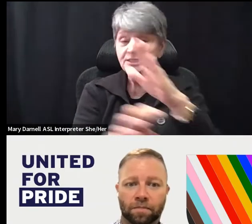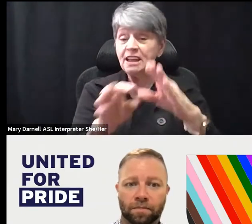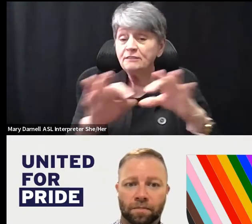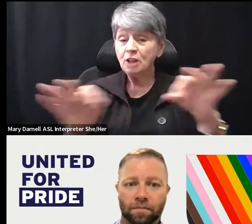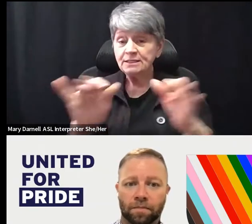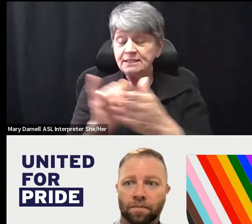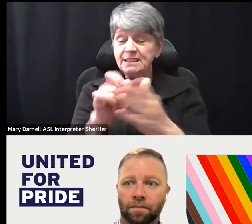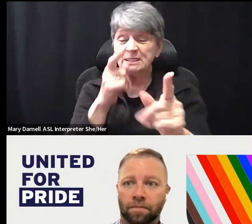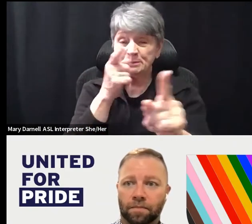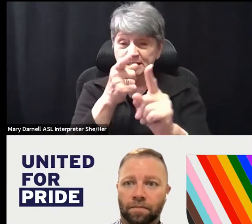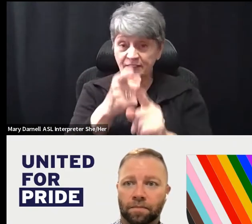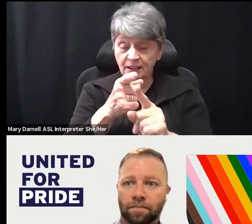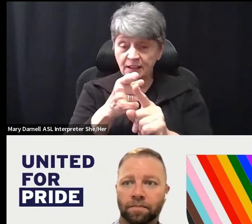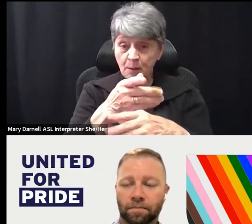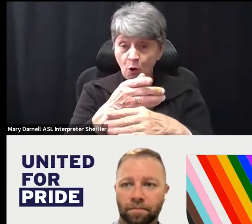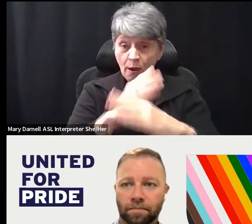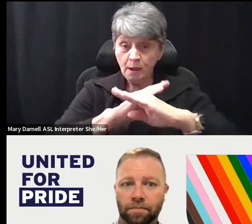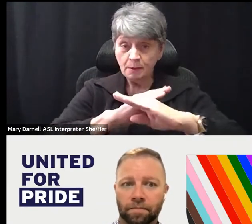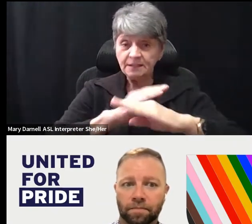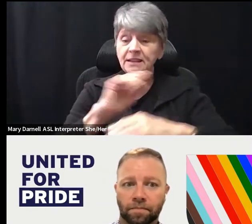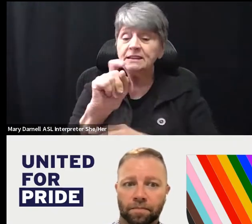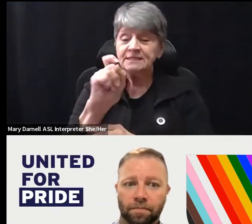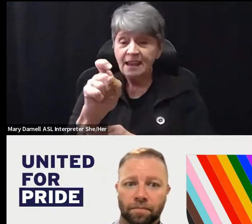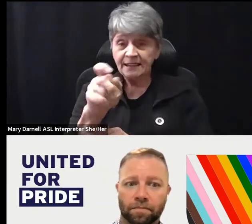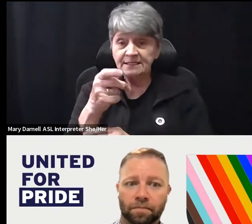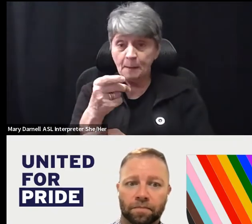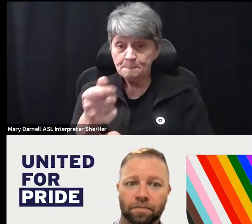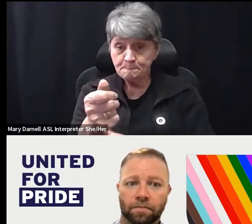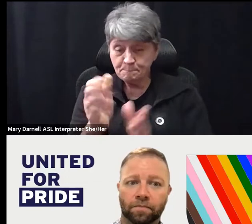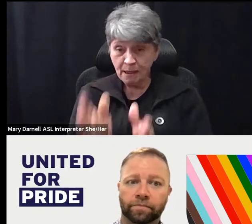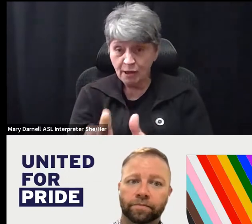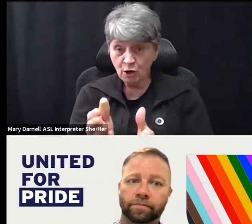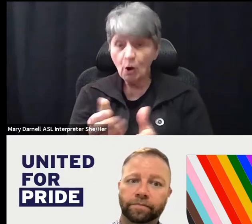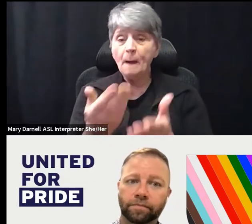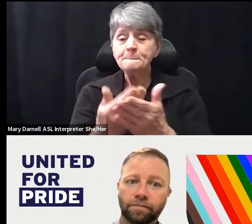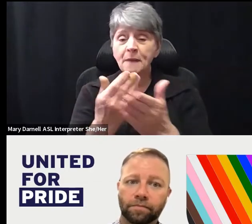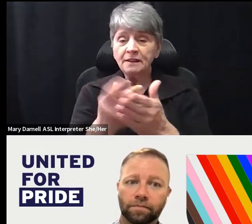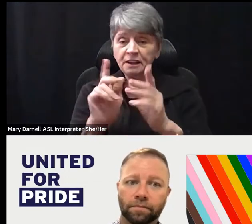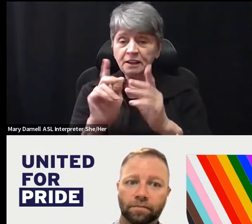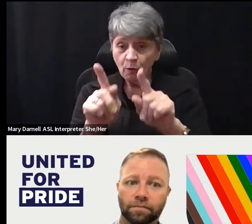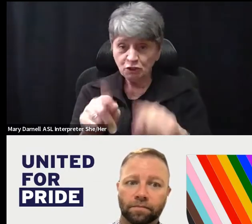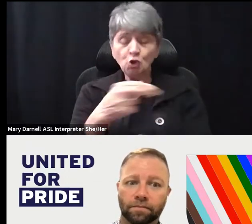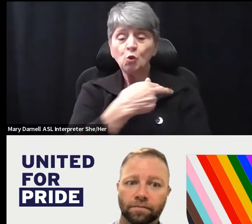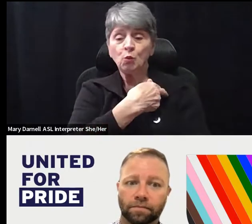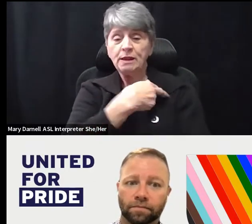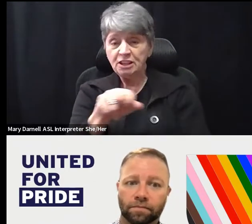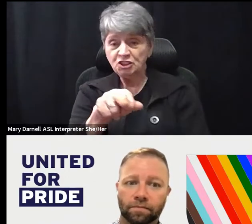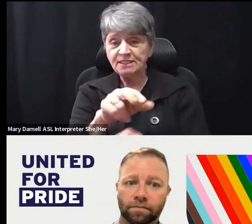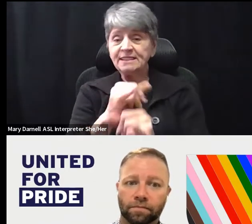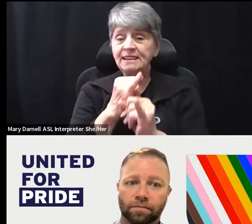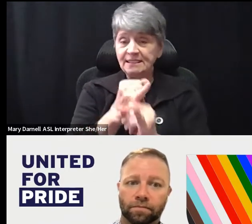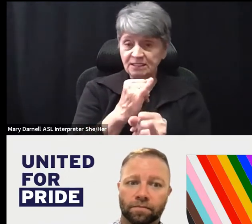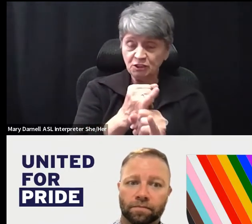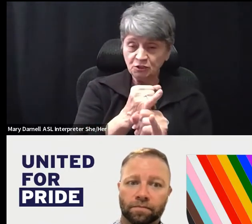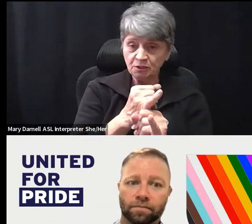prohibit taxpayer money from going to religious institutions. So that's sort of the simple definition of a no